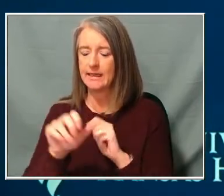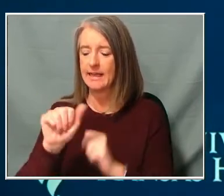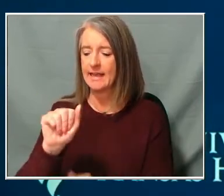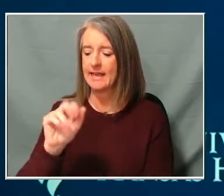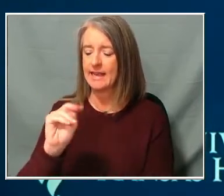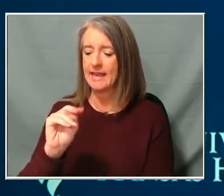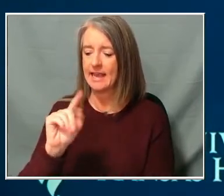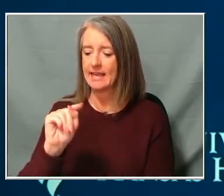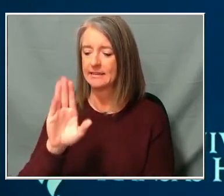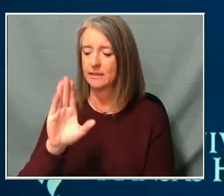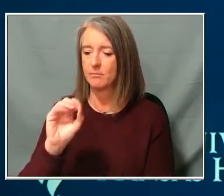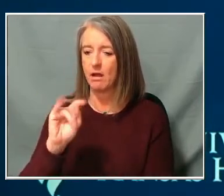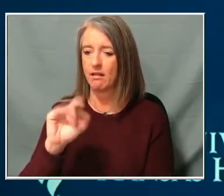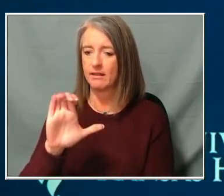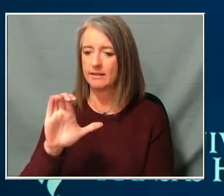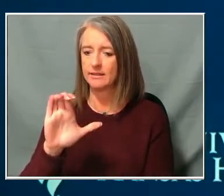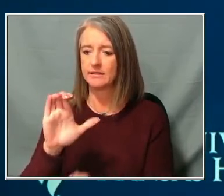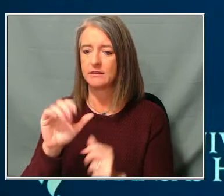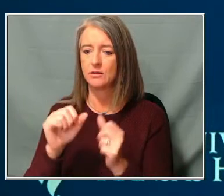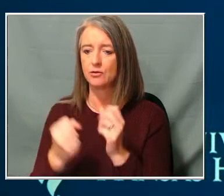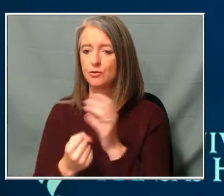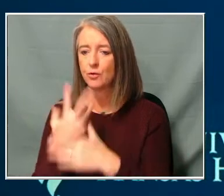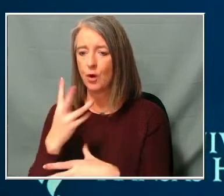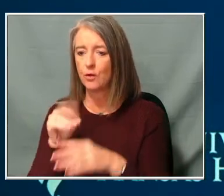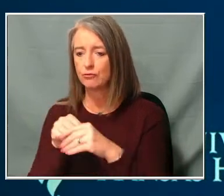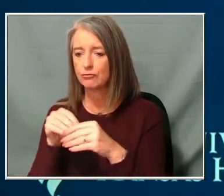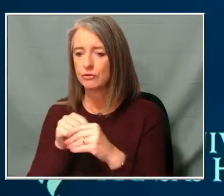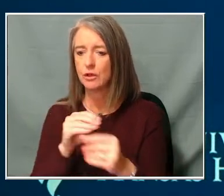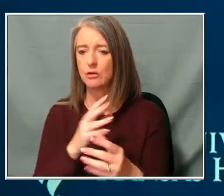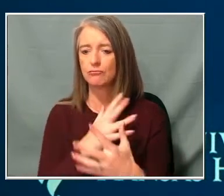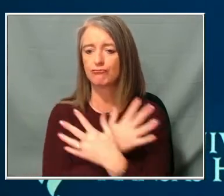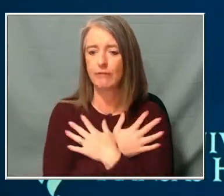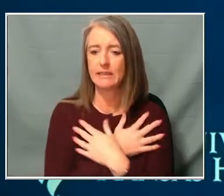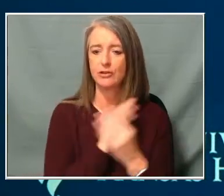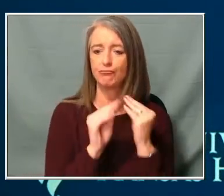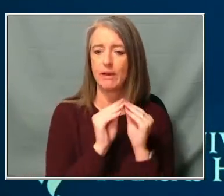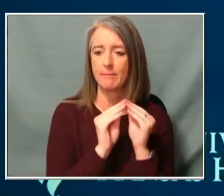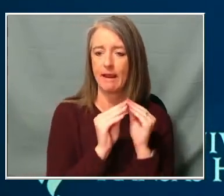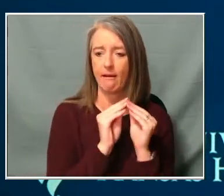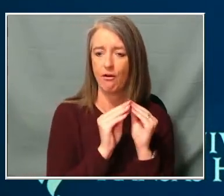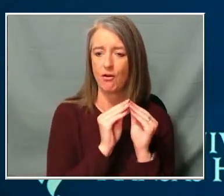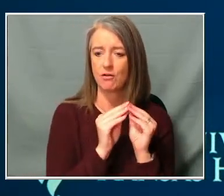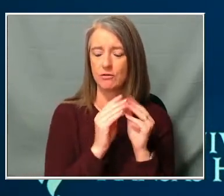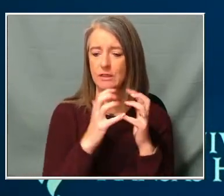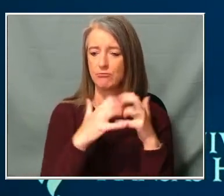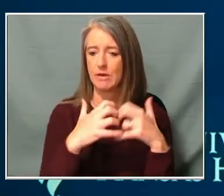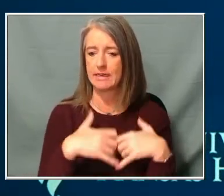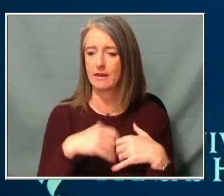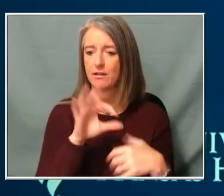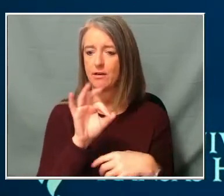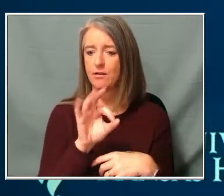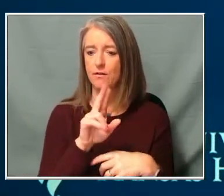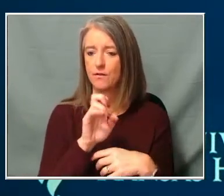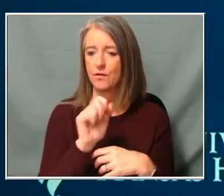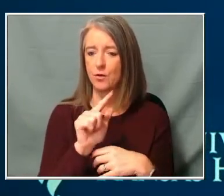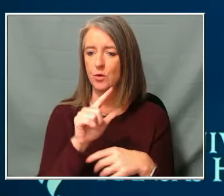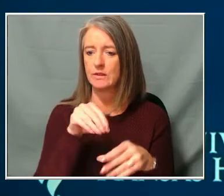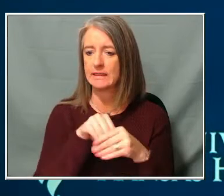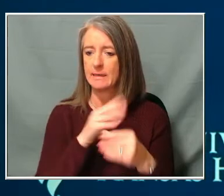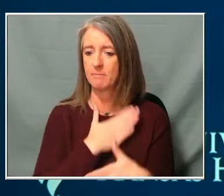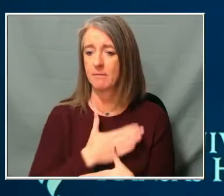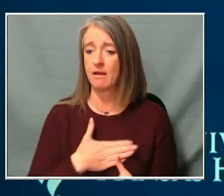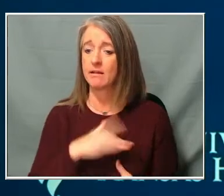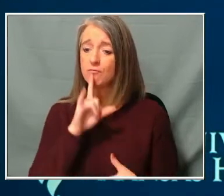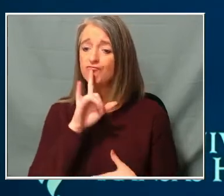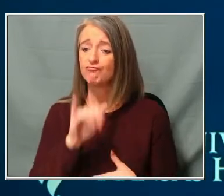state of growth and storage to rest and repair and really breaking down the energy fuels that are in our body. And that comes